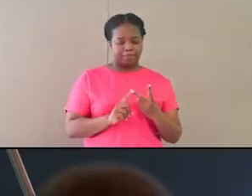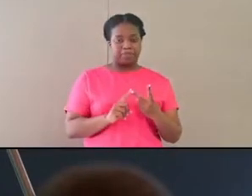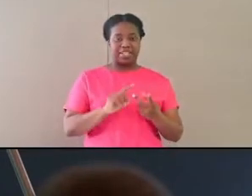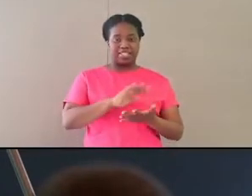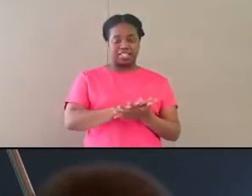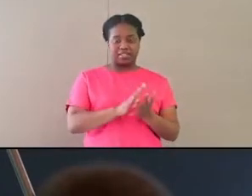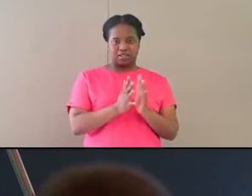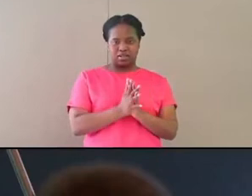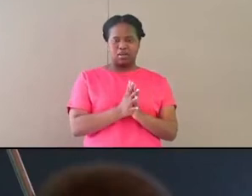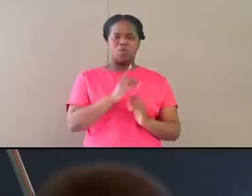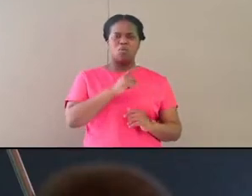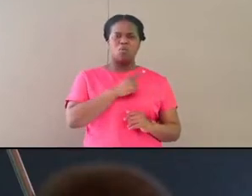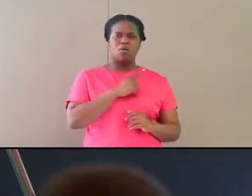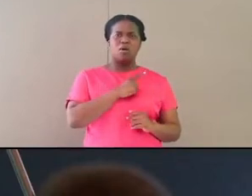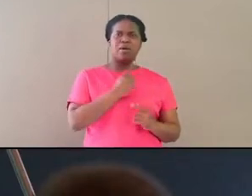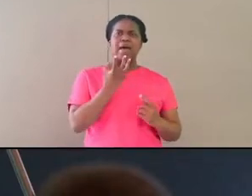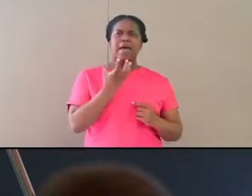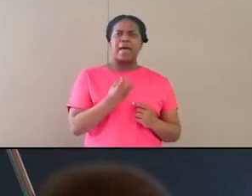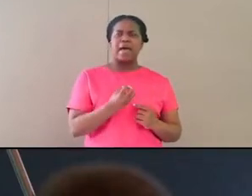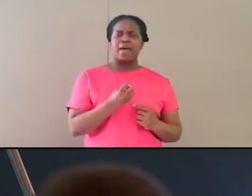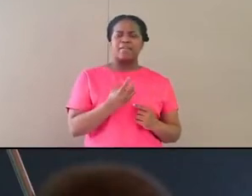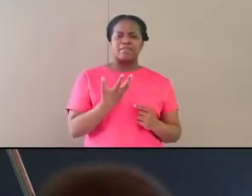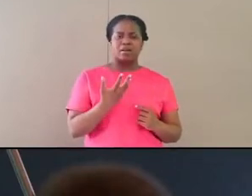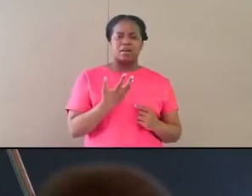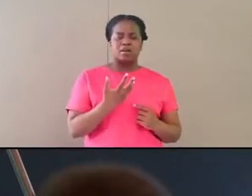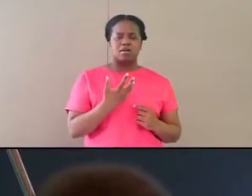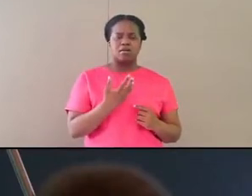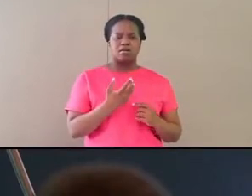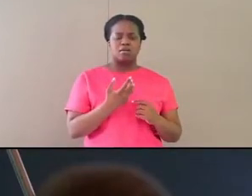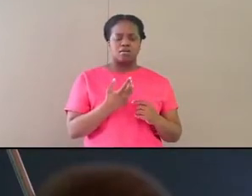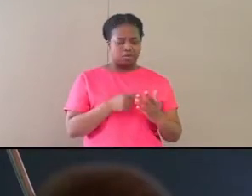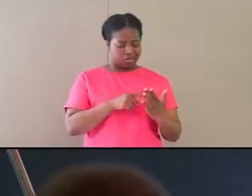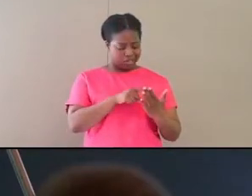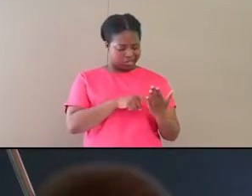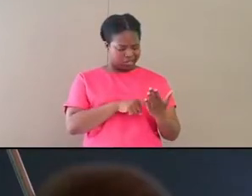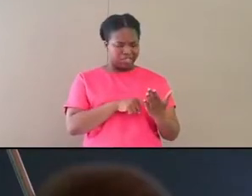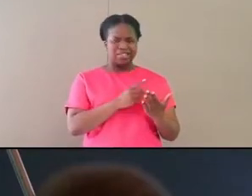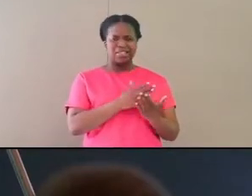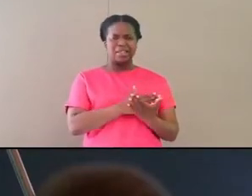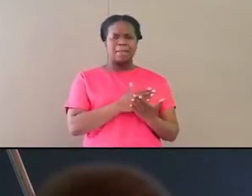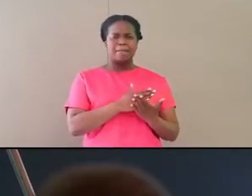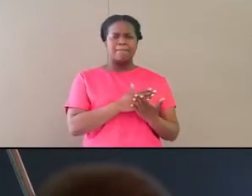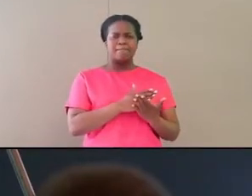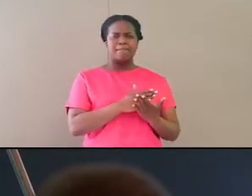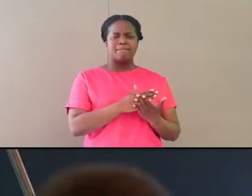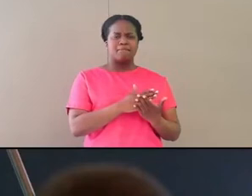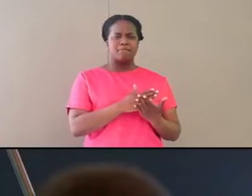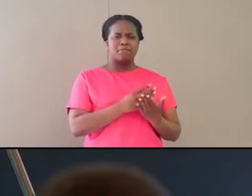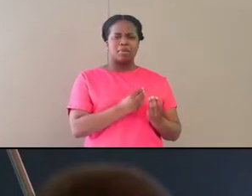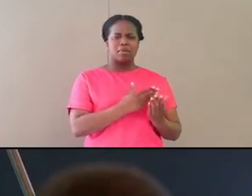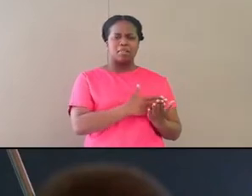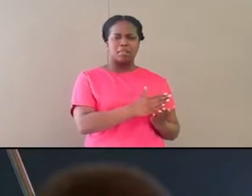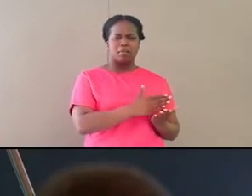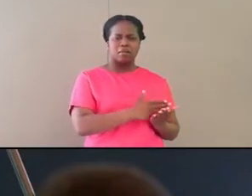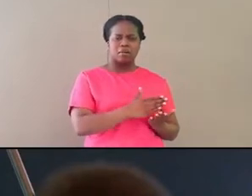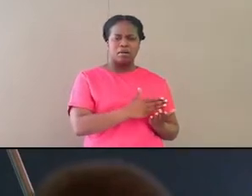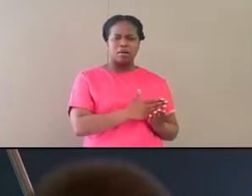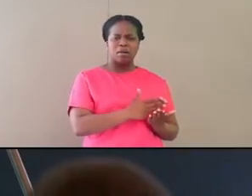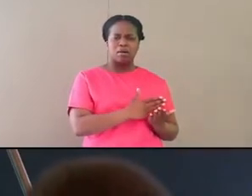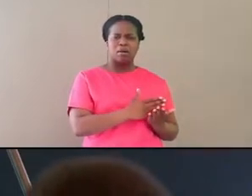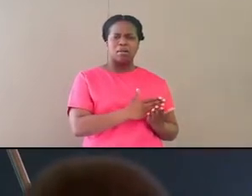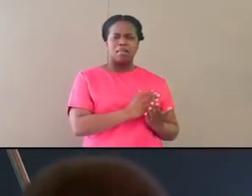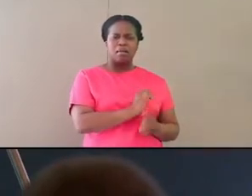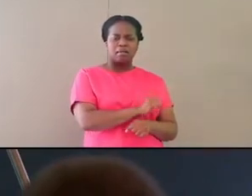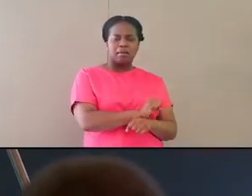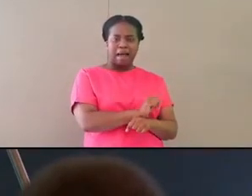to develop an appropriate follow-up to findings from the exclusion error research on the child support grant